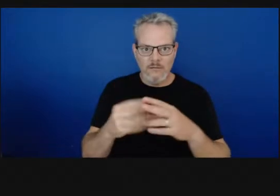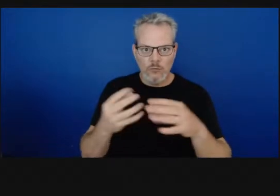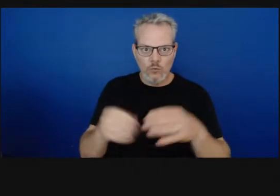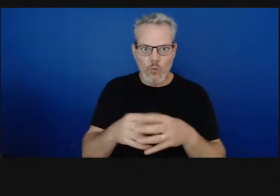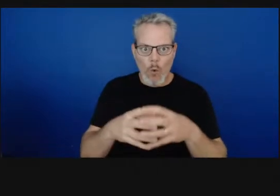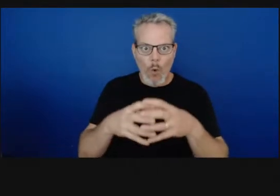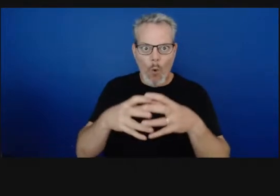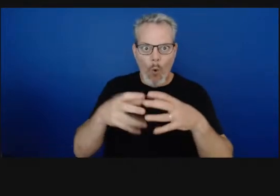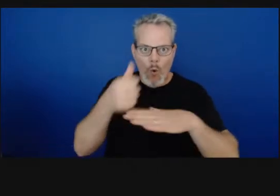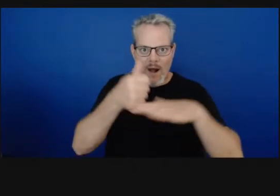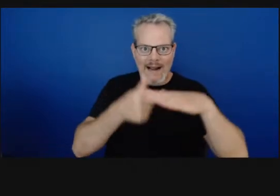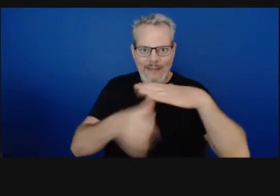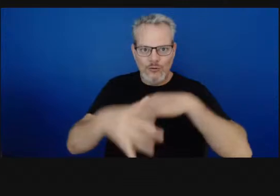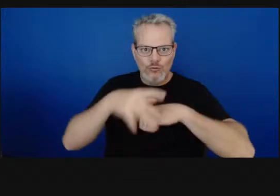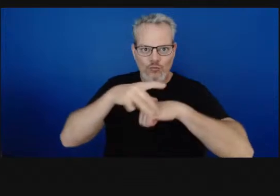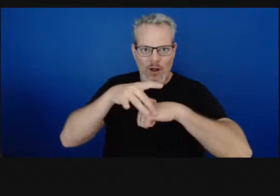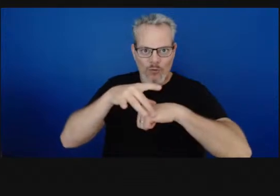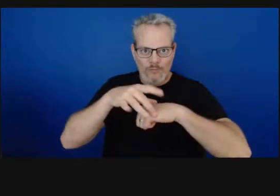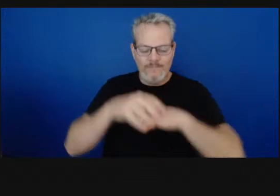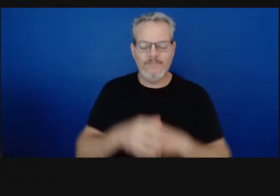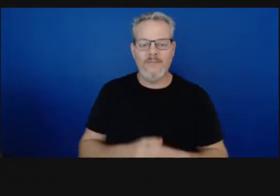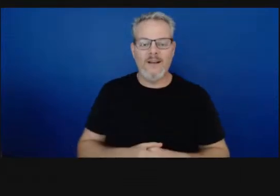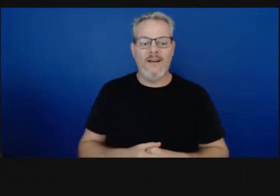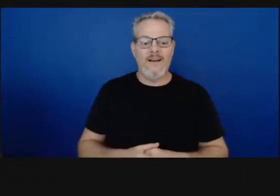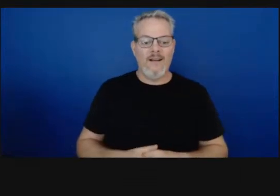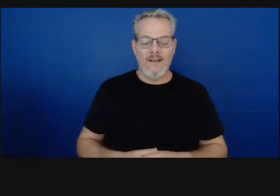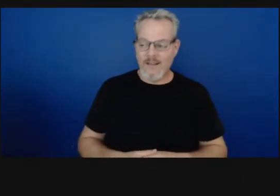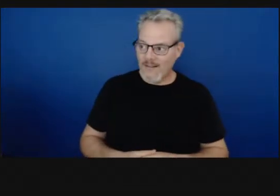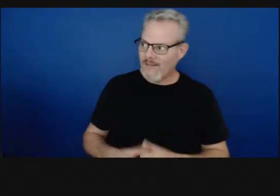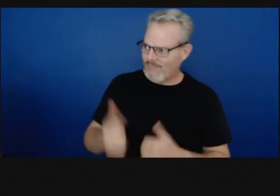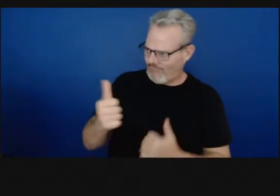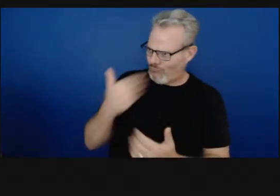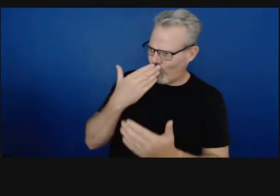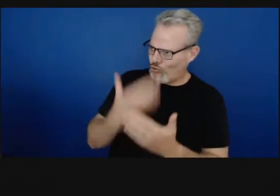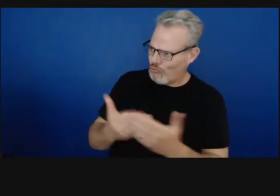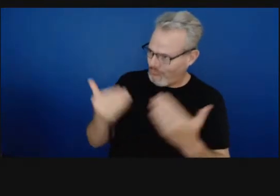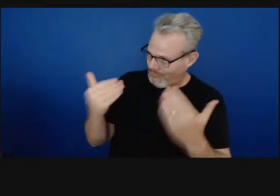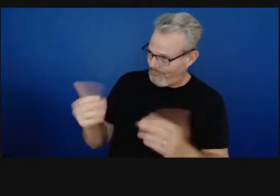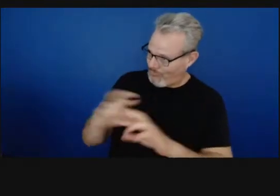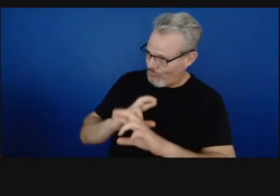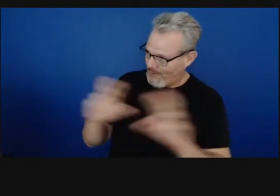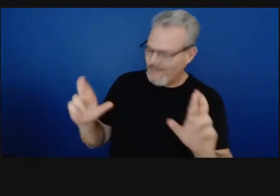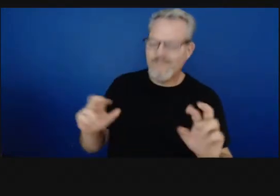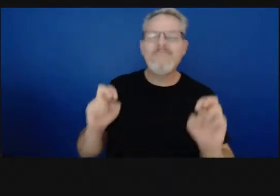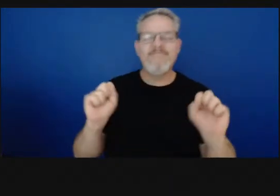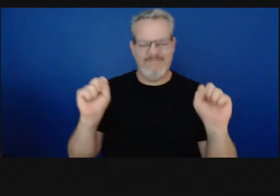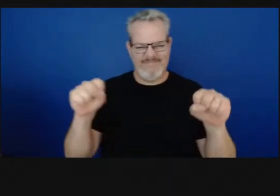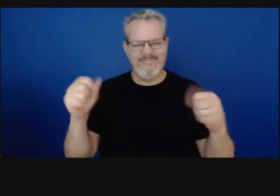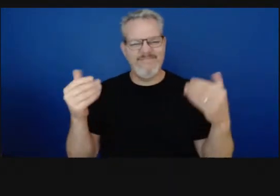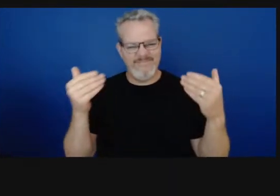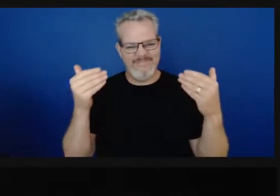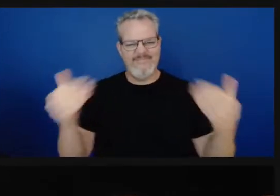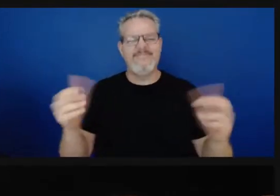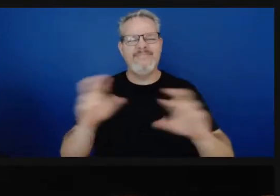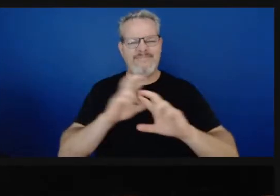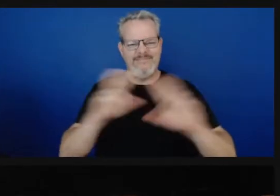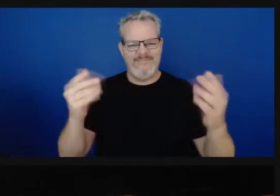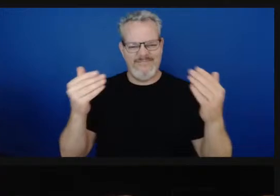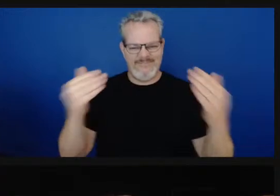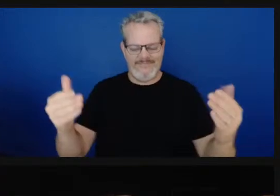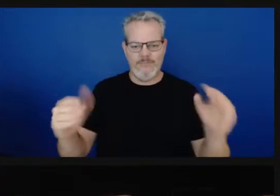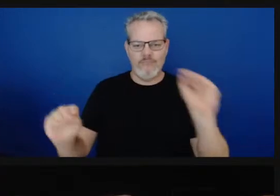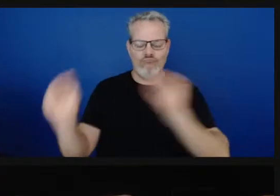Yep. All right. So all that said, get into it. Let's switch into it here. Let's rearrange our screen